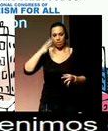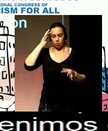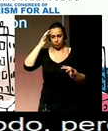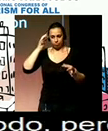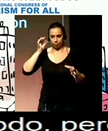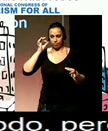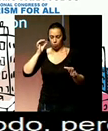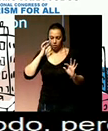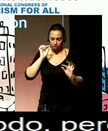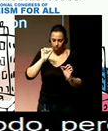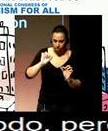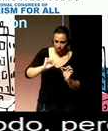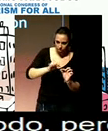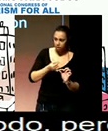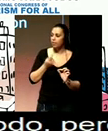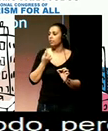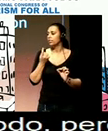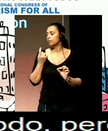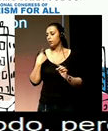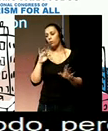kind of